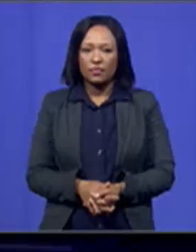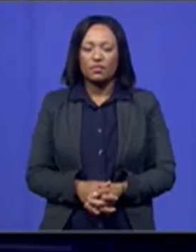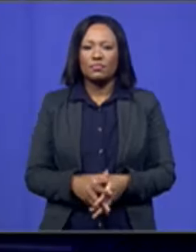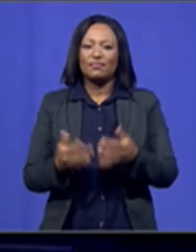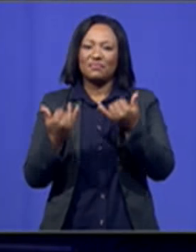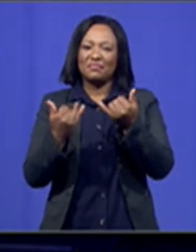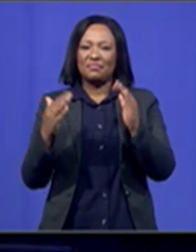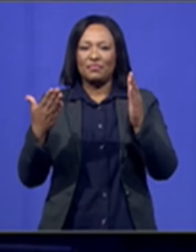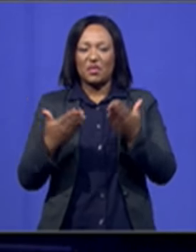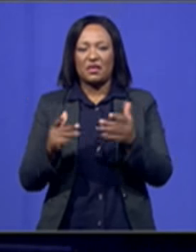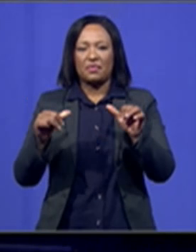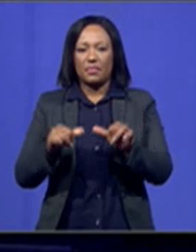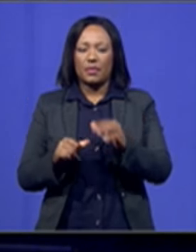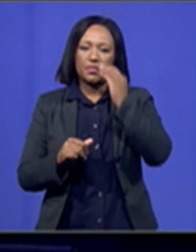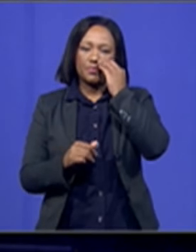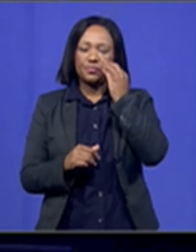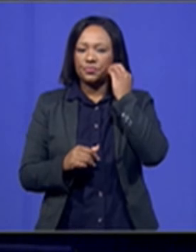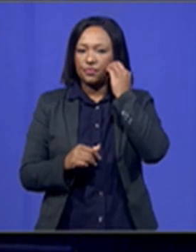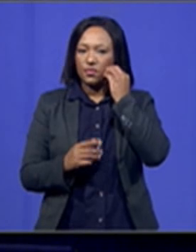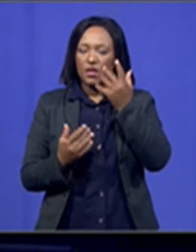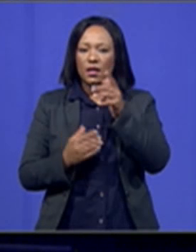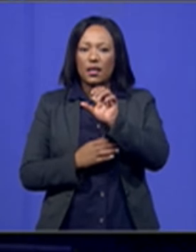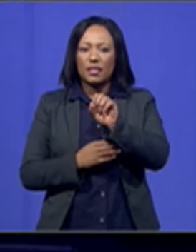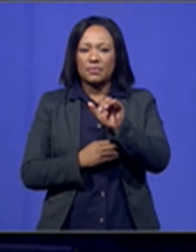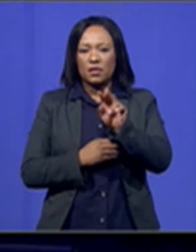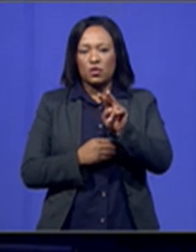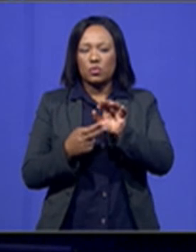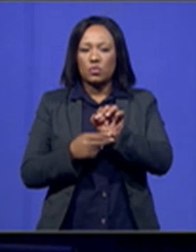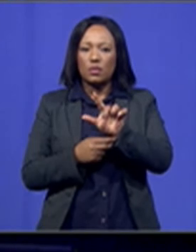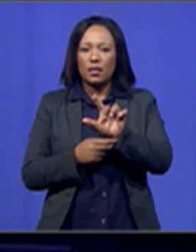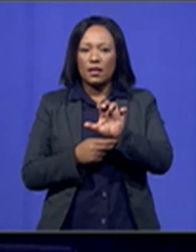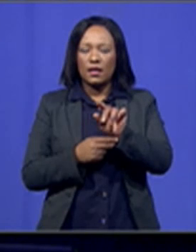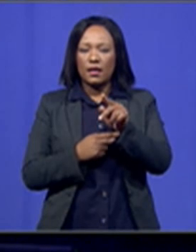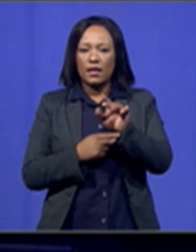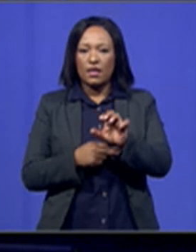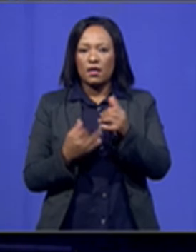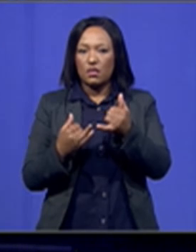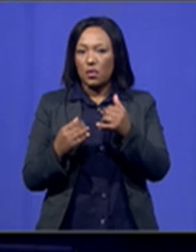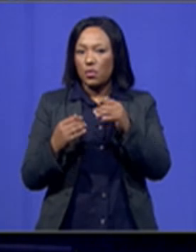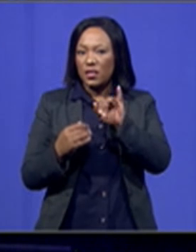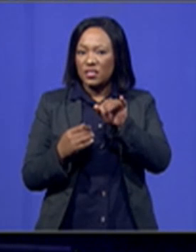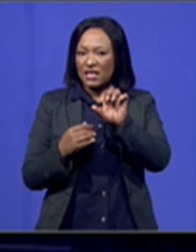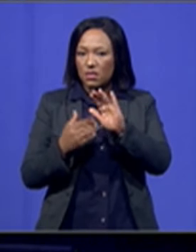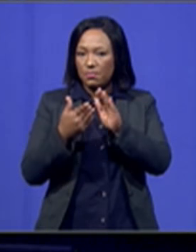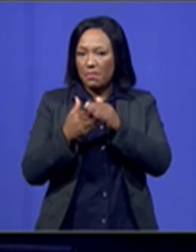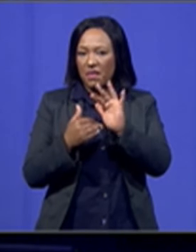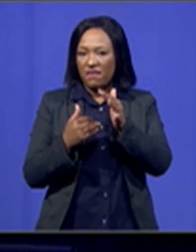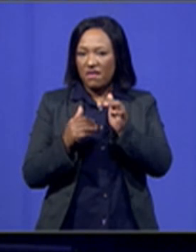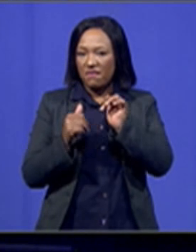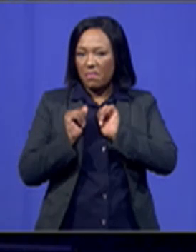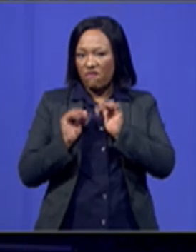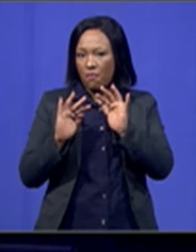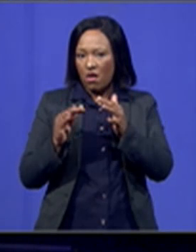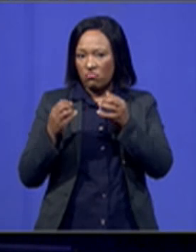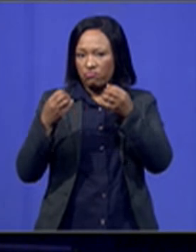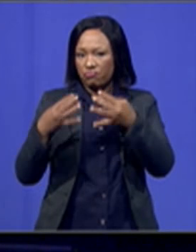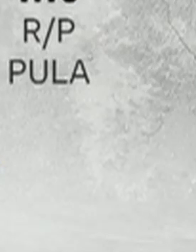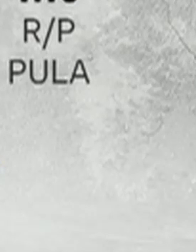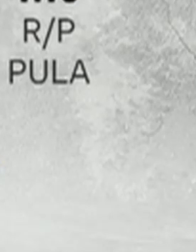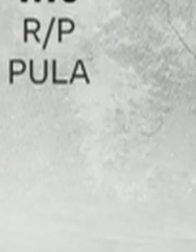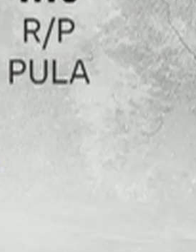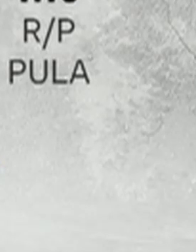Moireboela go amogela ditabeng tsena tsa Sesotho ho SABC Thulo le hae jwale ha re bona hore mebaraka e sebeditse jwang ha JSE e ne kwala hore ya bohlano.